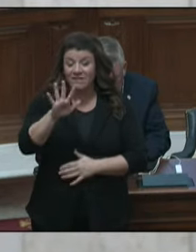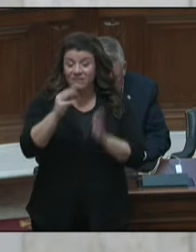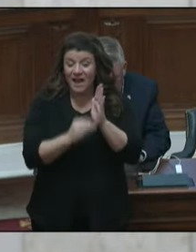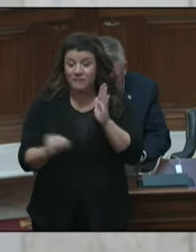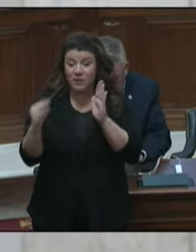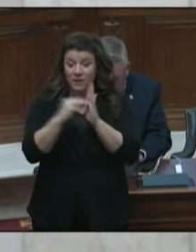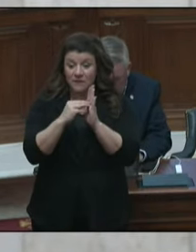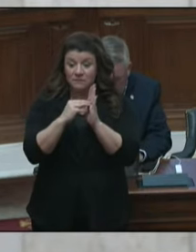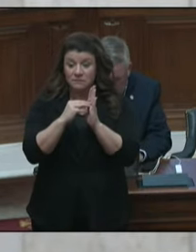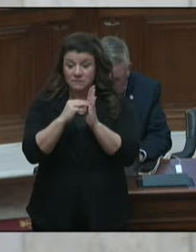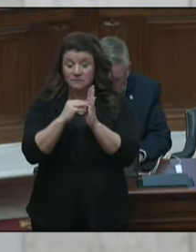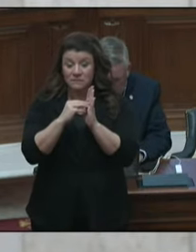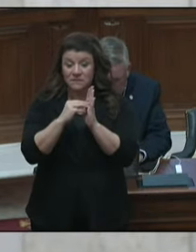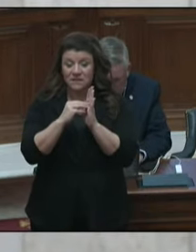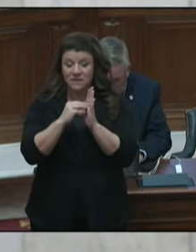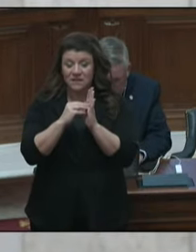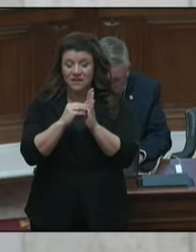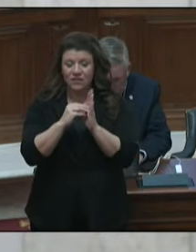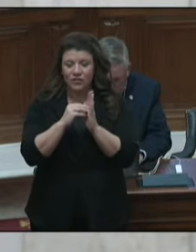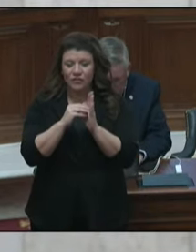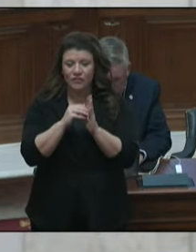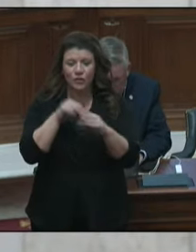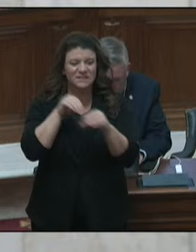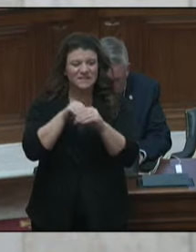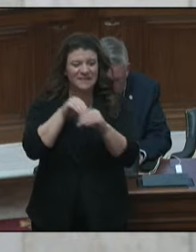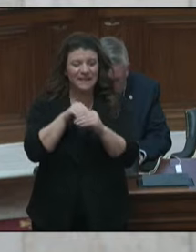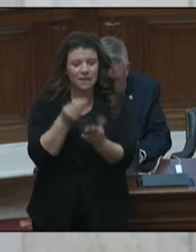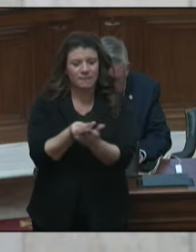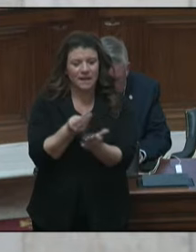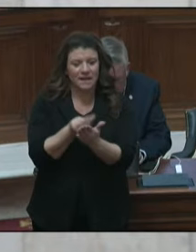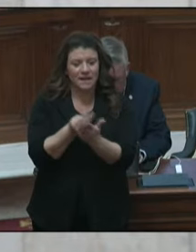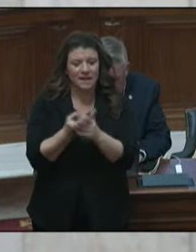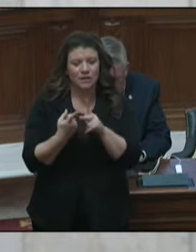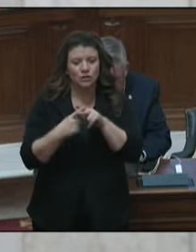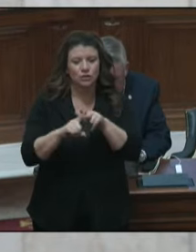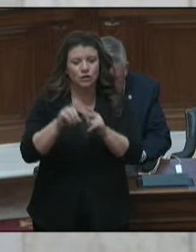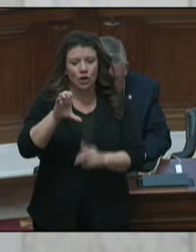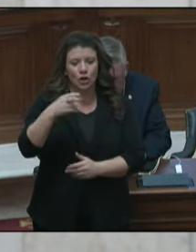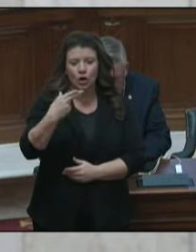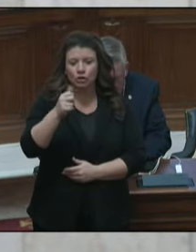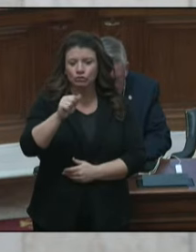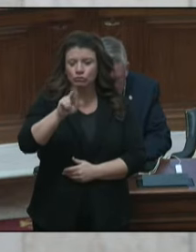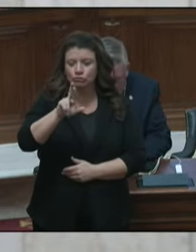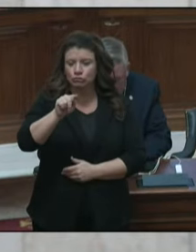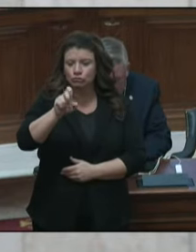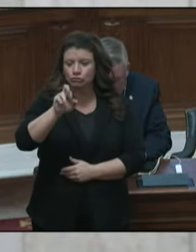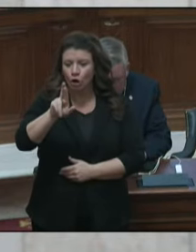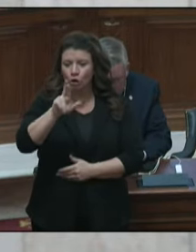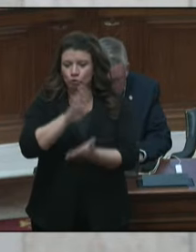$5 million for seed money to start charter schools.